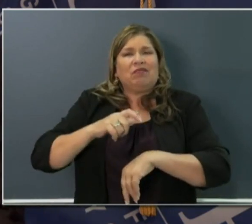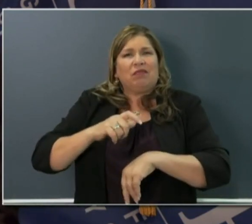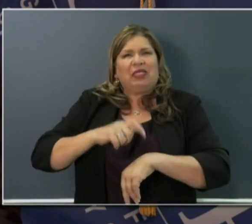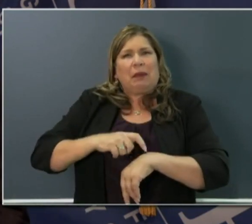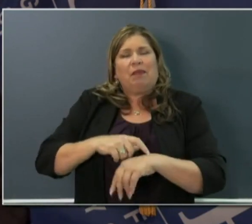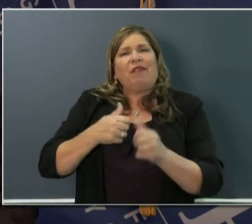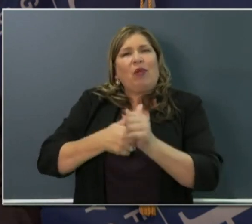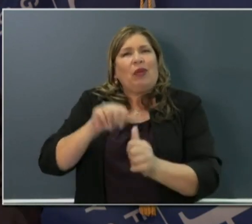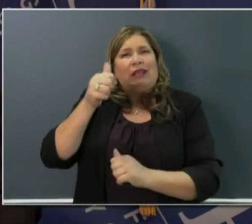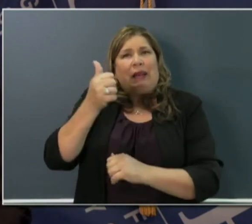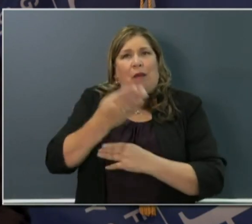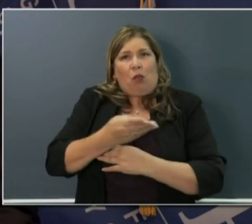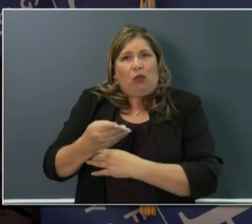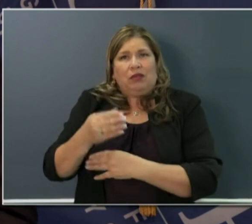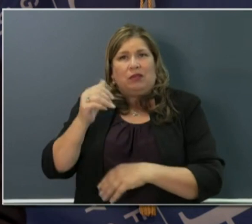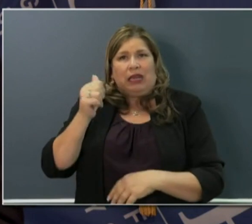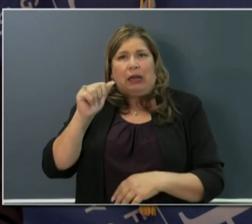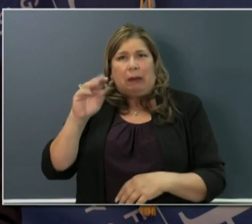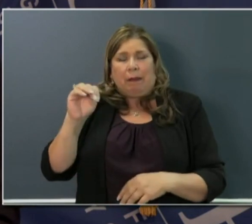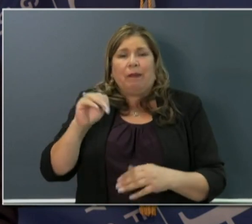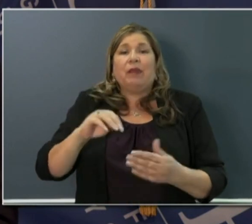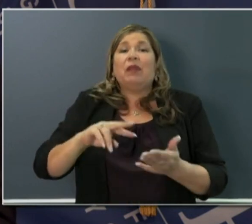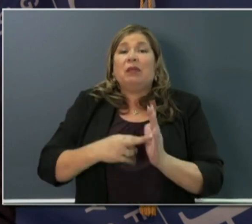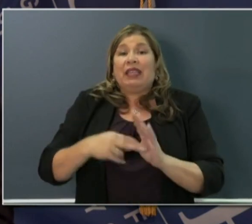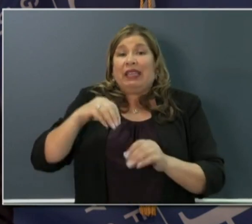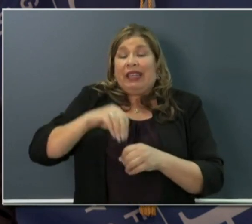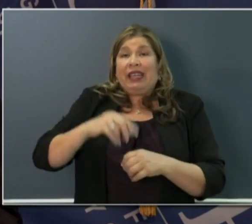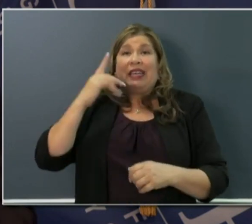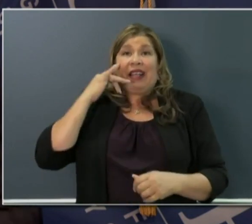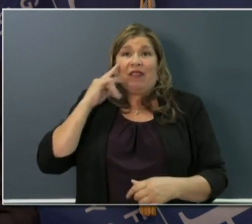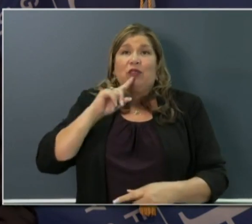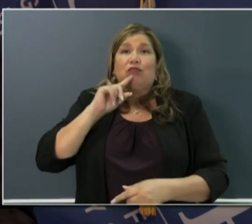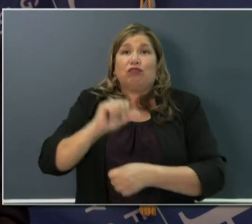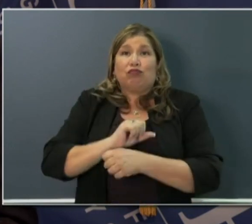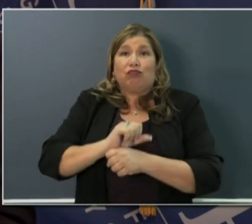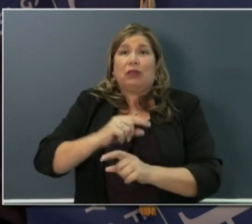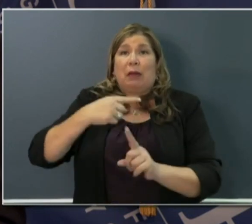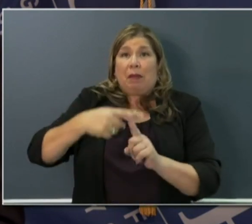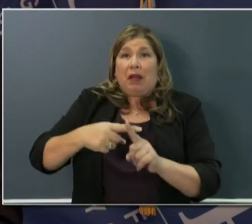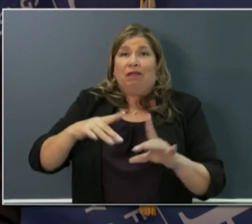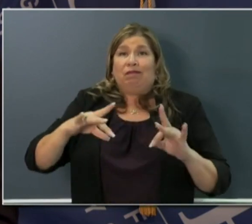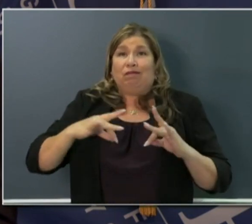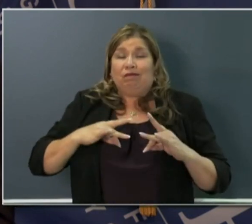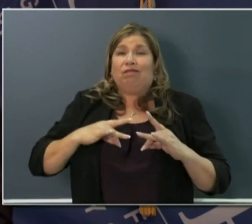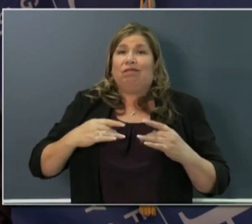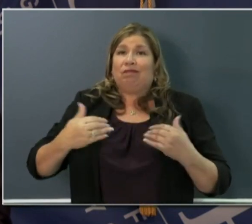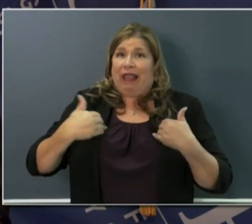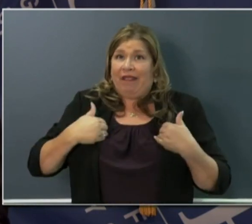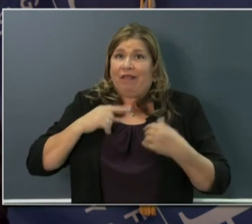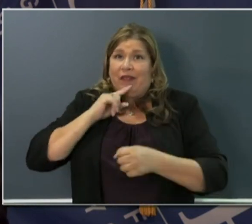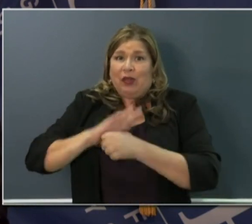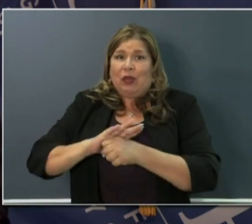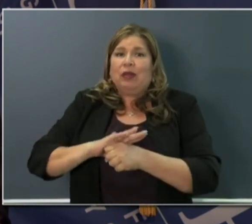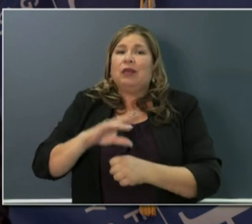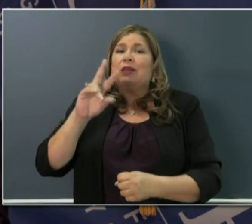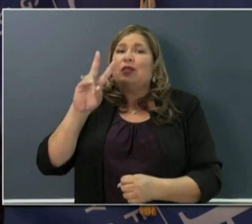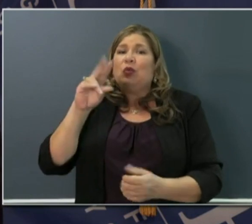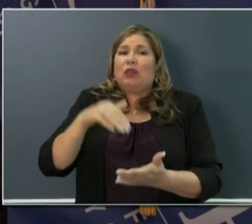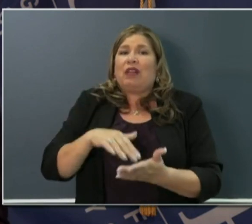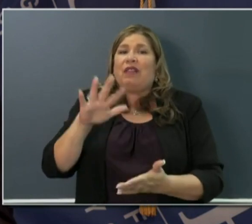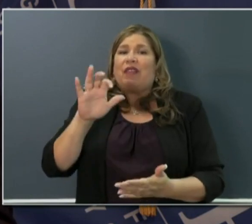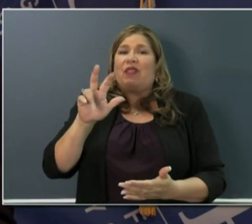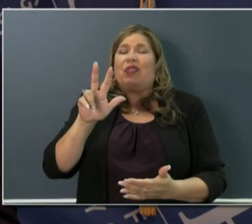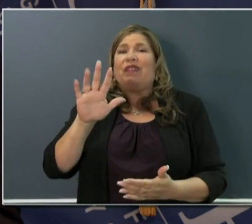positive in the state of California, 2,535 individuals. That's a 17% increase from the previous day.